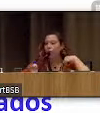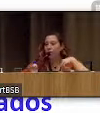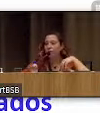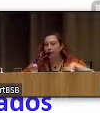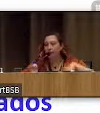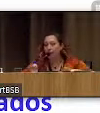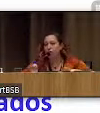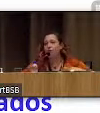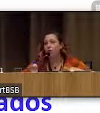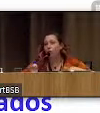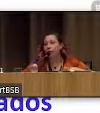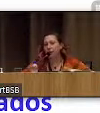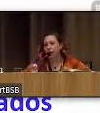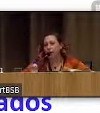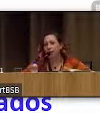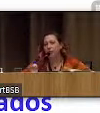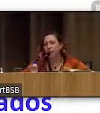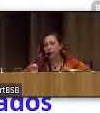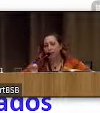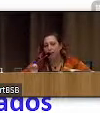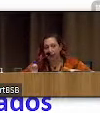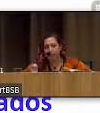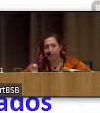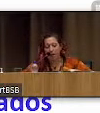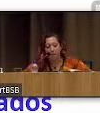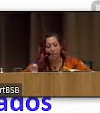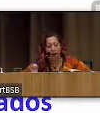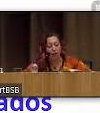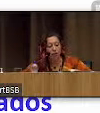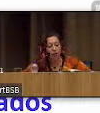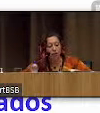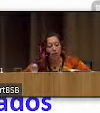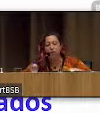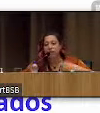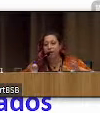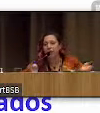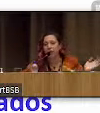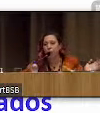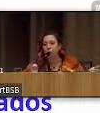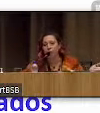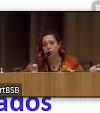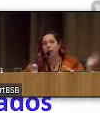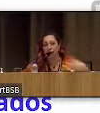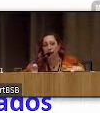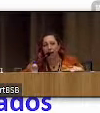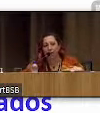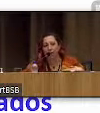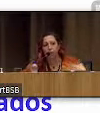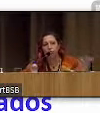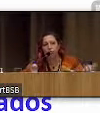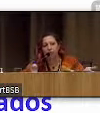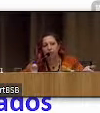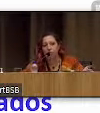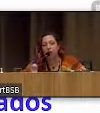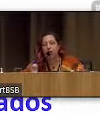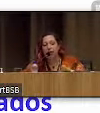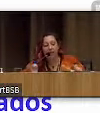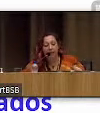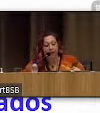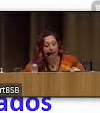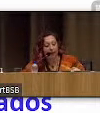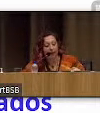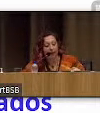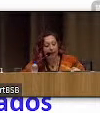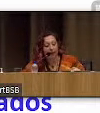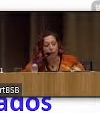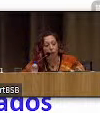As I said, many of them were committed to ICU, but we know that there was an overload